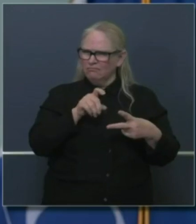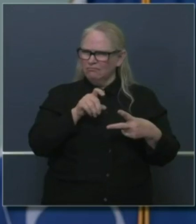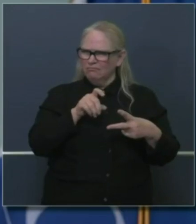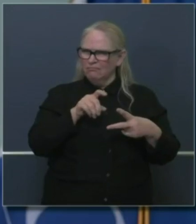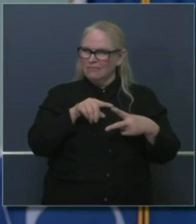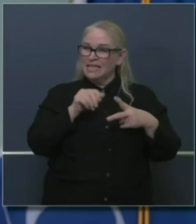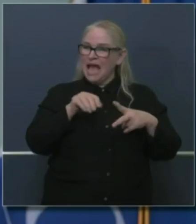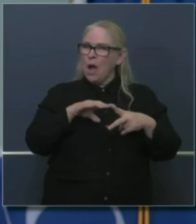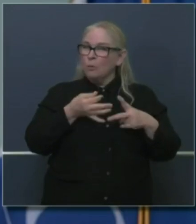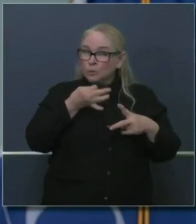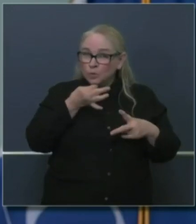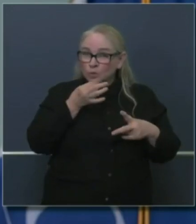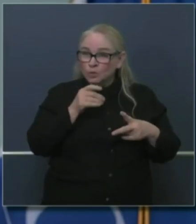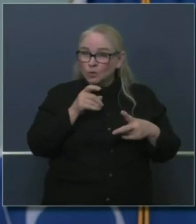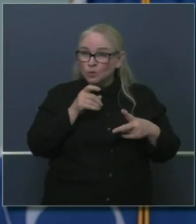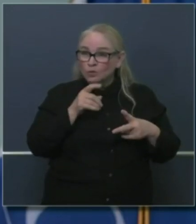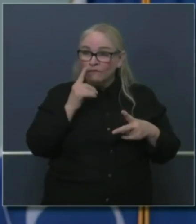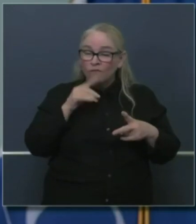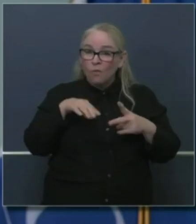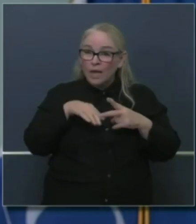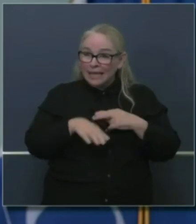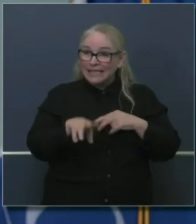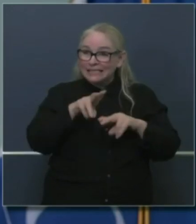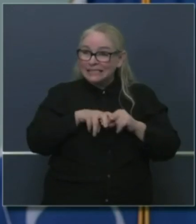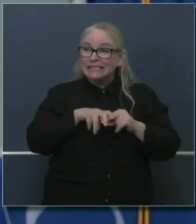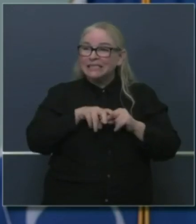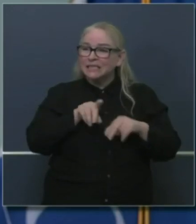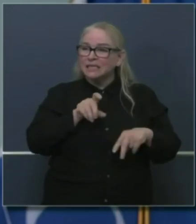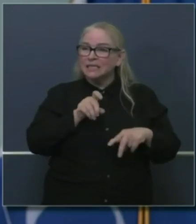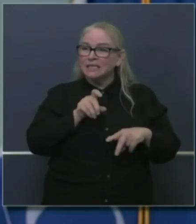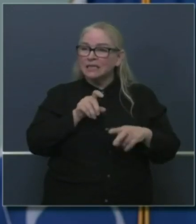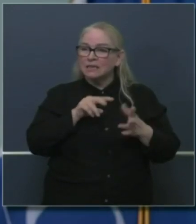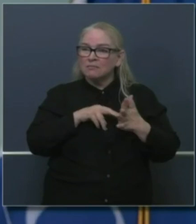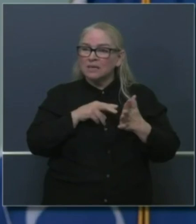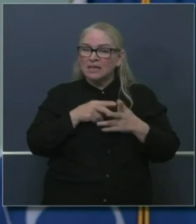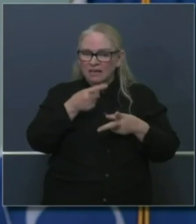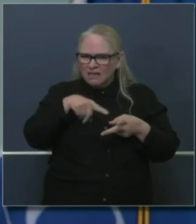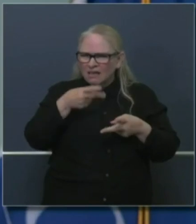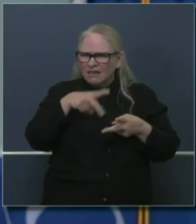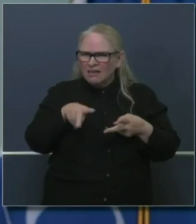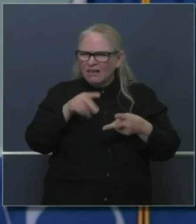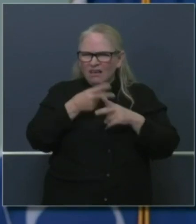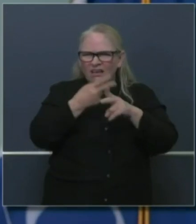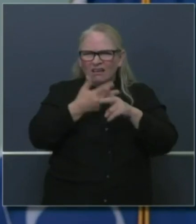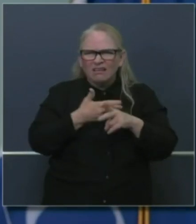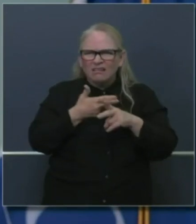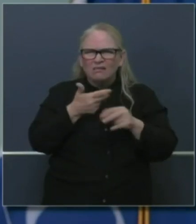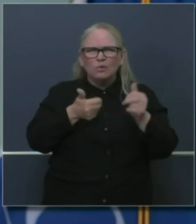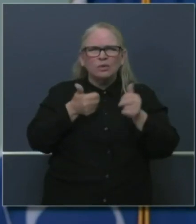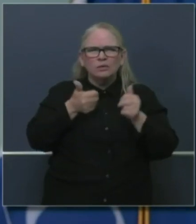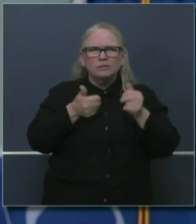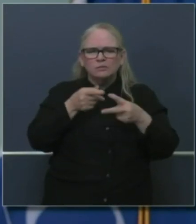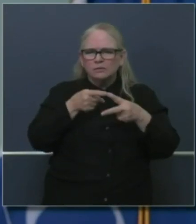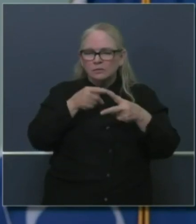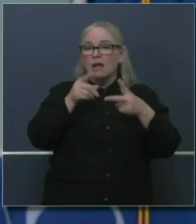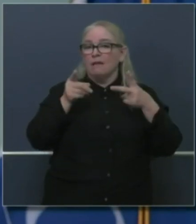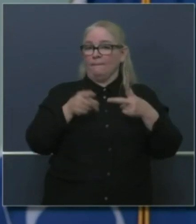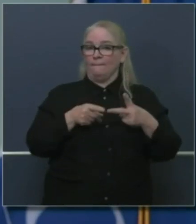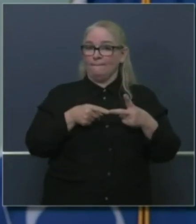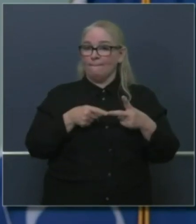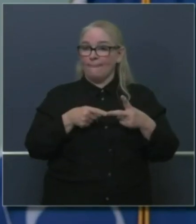soon for dining. Does that mean a matter of weeks, a matter of months? What are you looking at there? And for